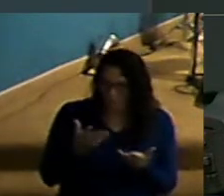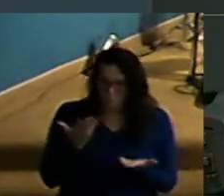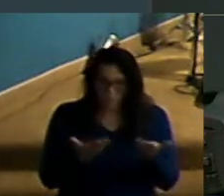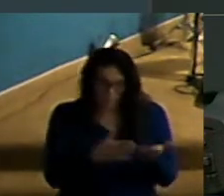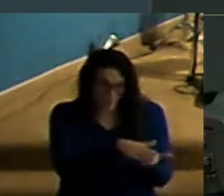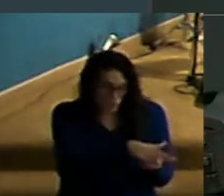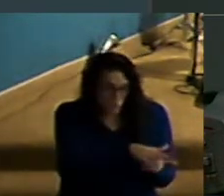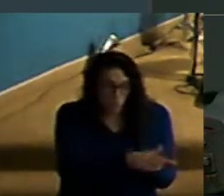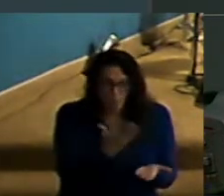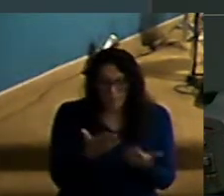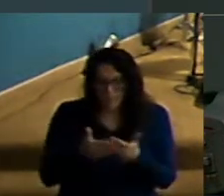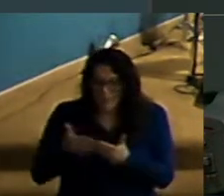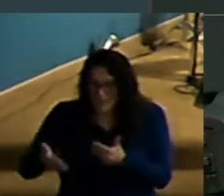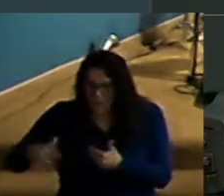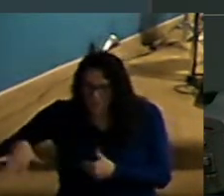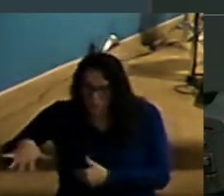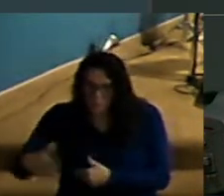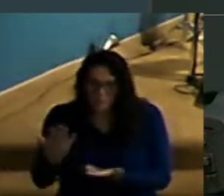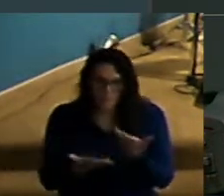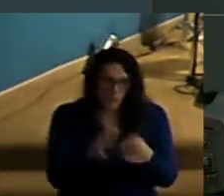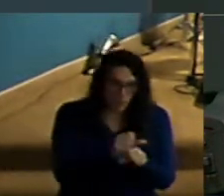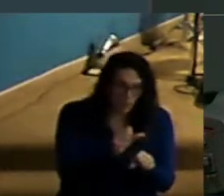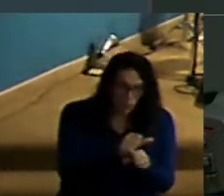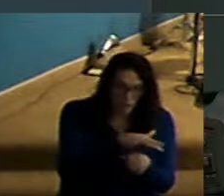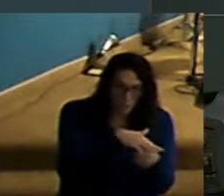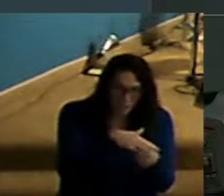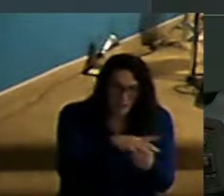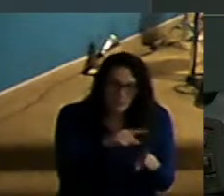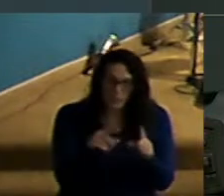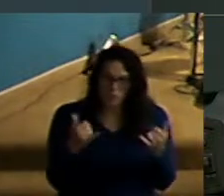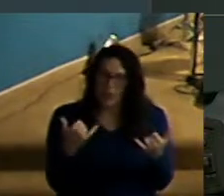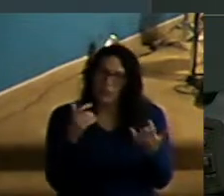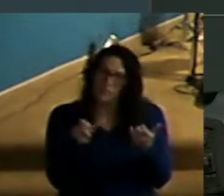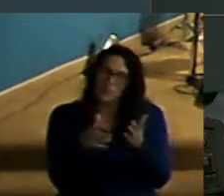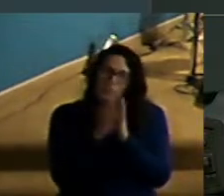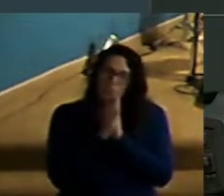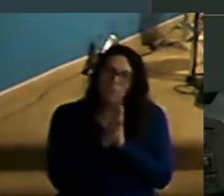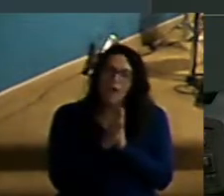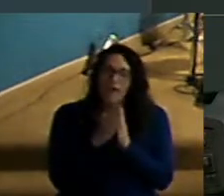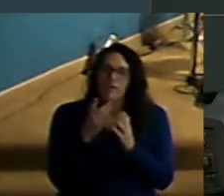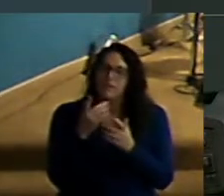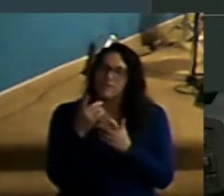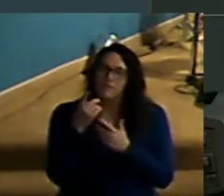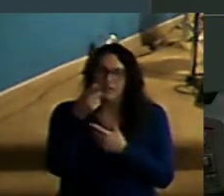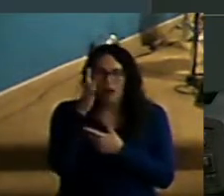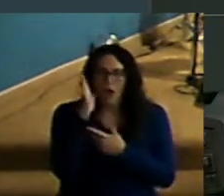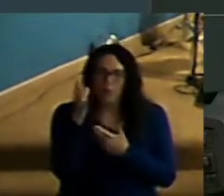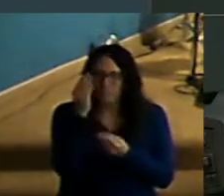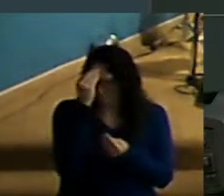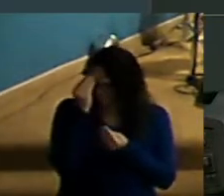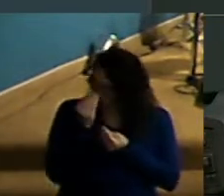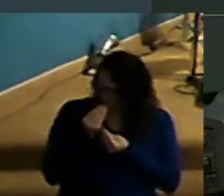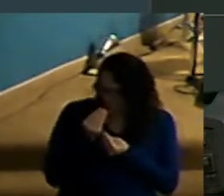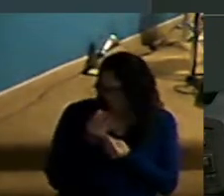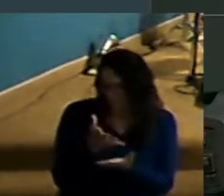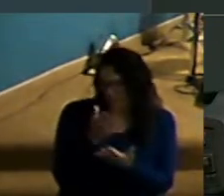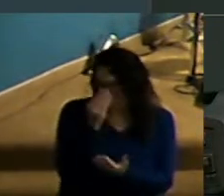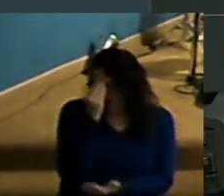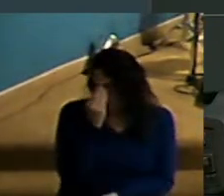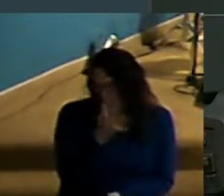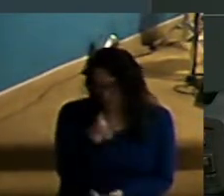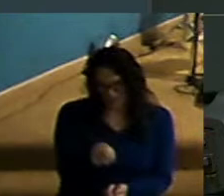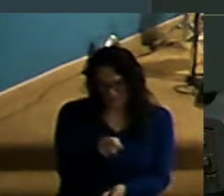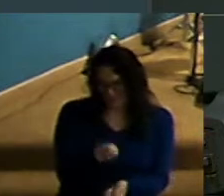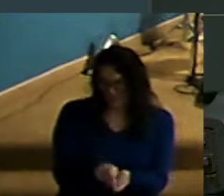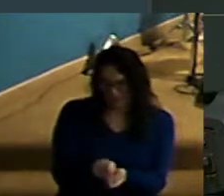maybe it's school, maybe it's neighbors, maybe it's your workplace, but I'm praying right now that God would just say, open your eyes and kind of pierce your heart and say, okay, this is